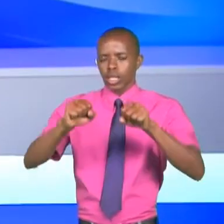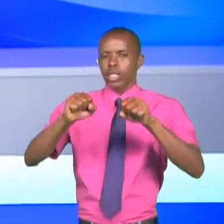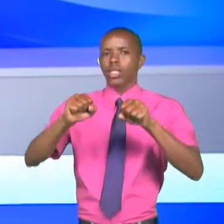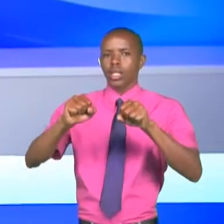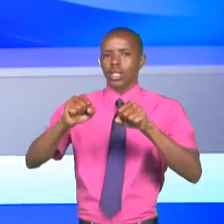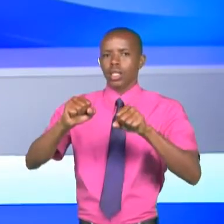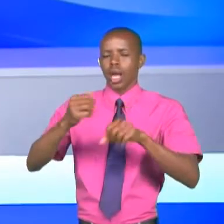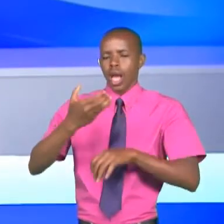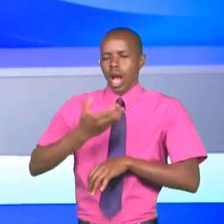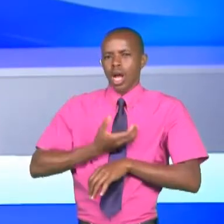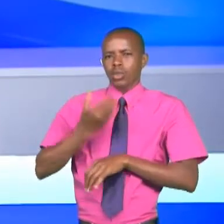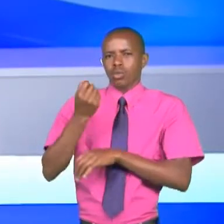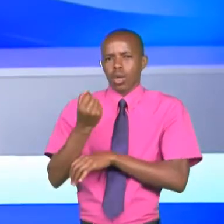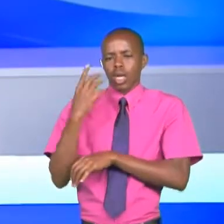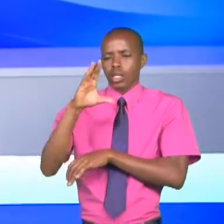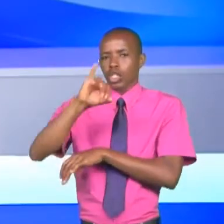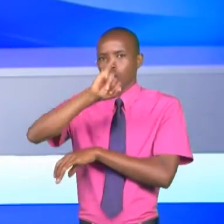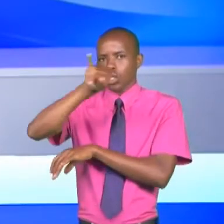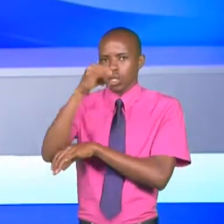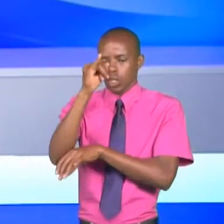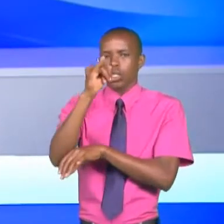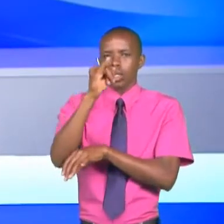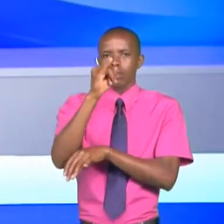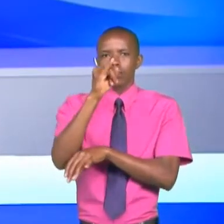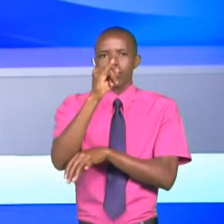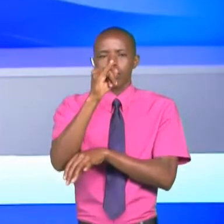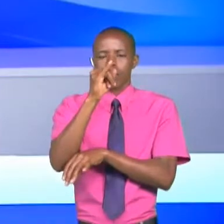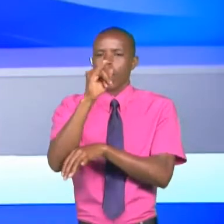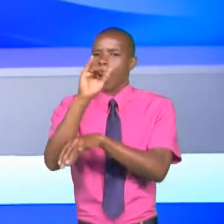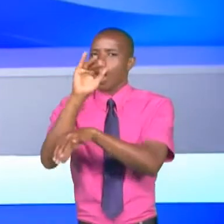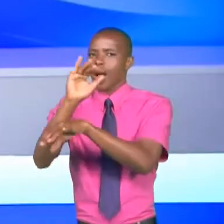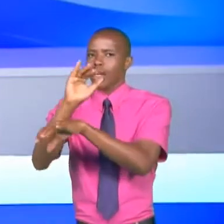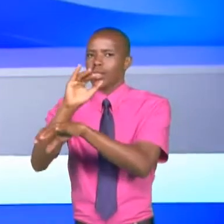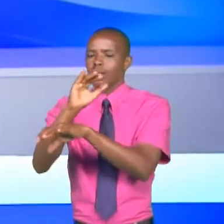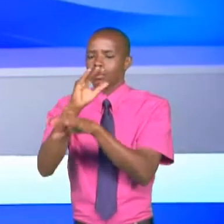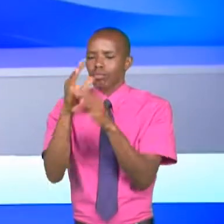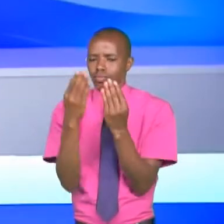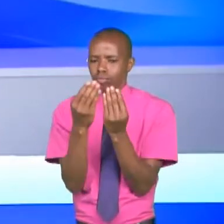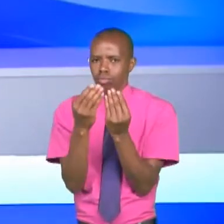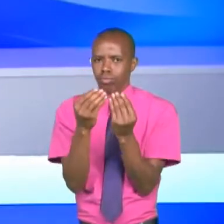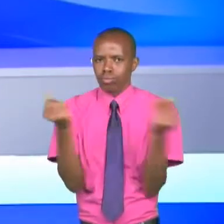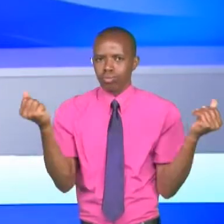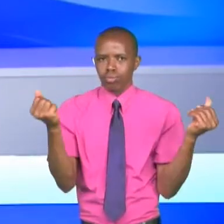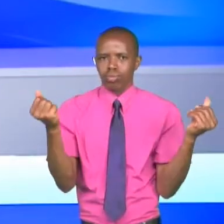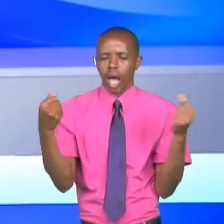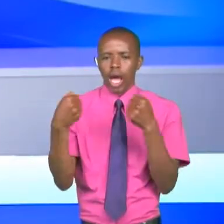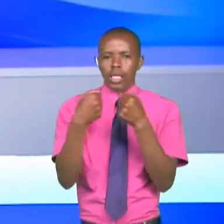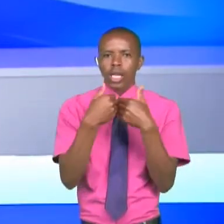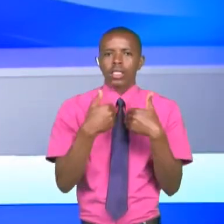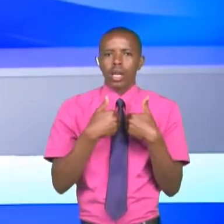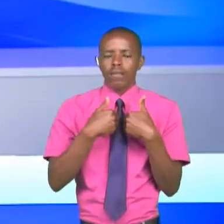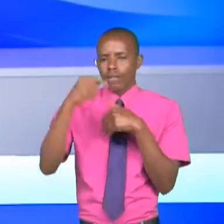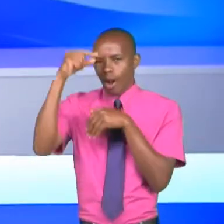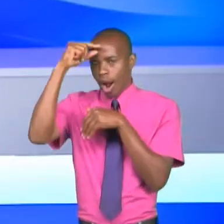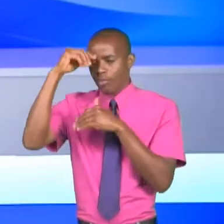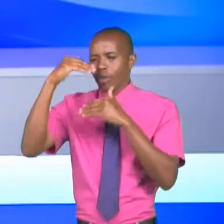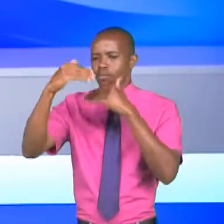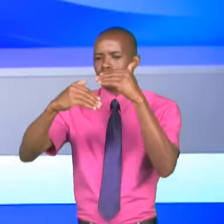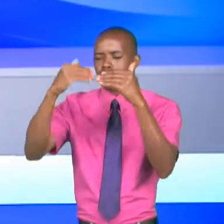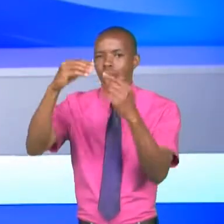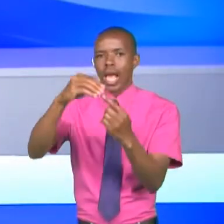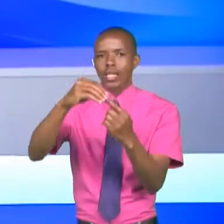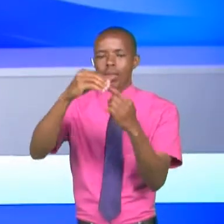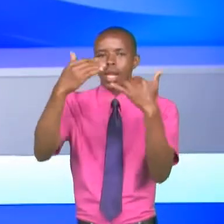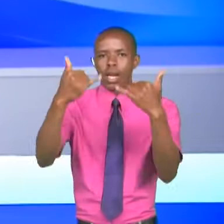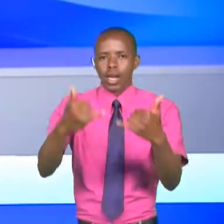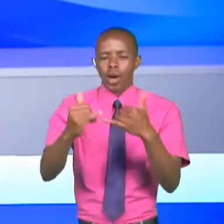Council understands Maraga's rationale behind the call for dissolution, it would have dire consequences on government processes, especially now